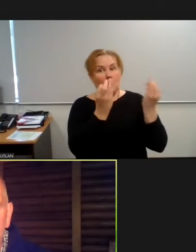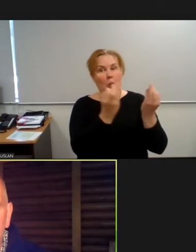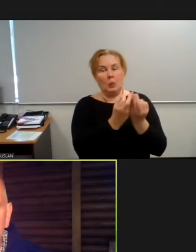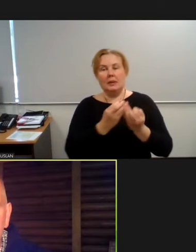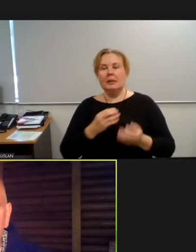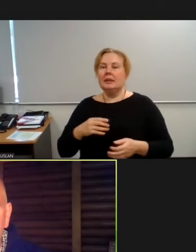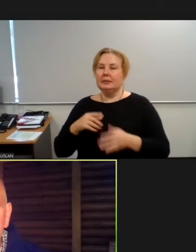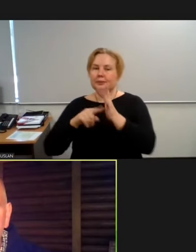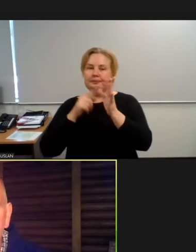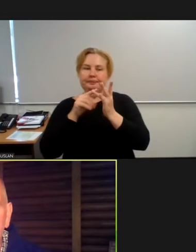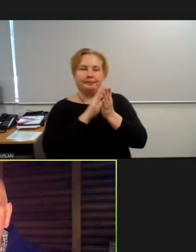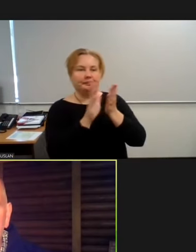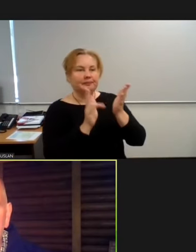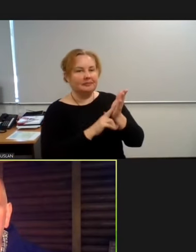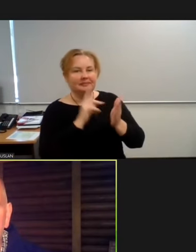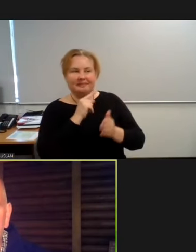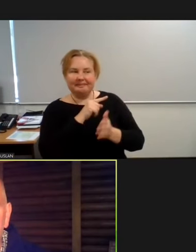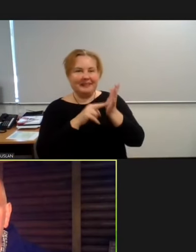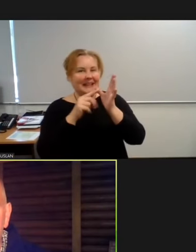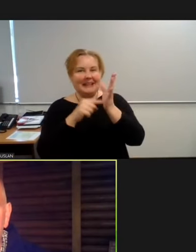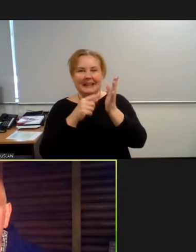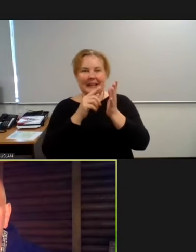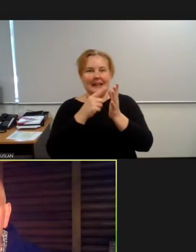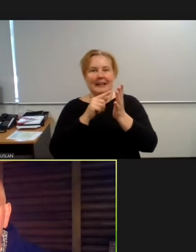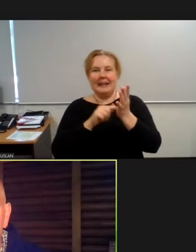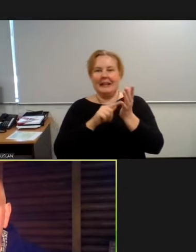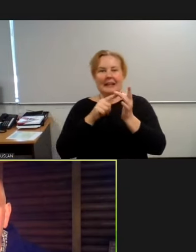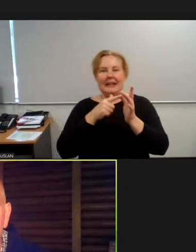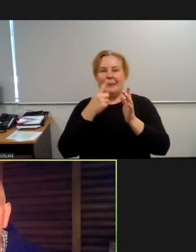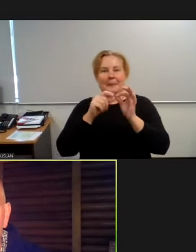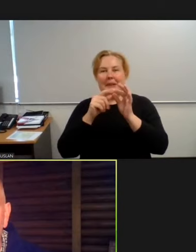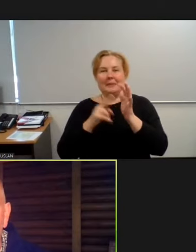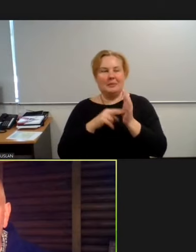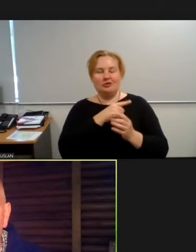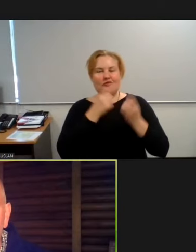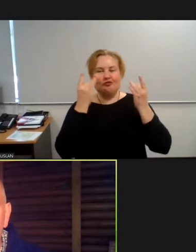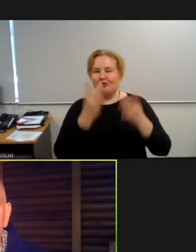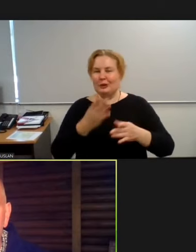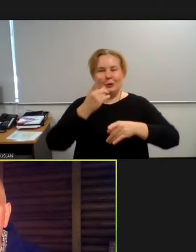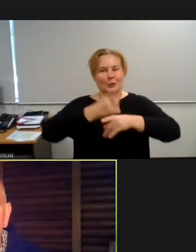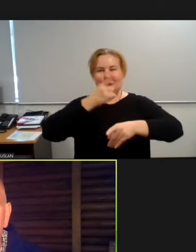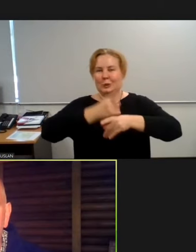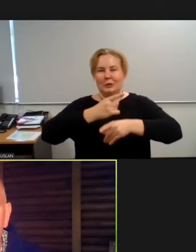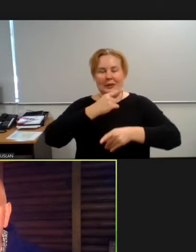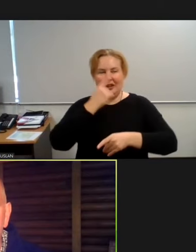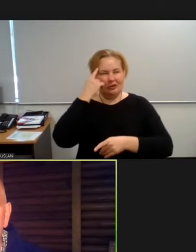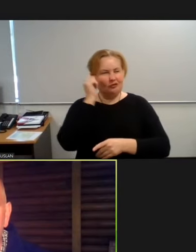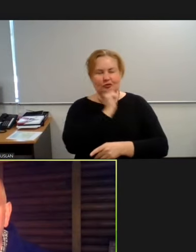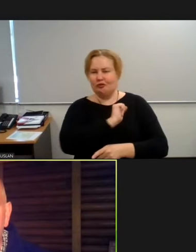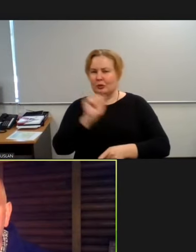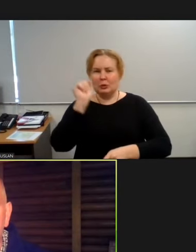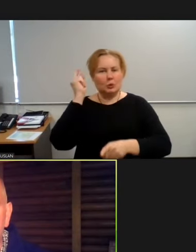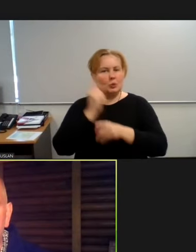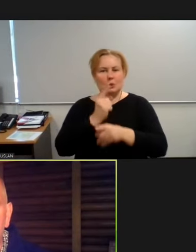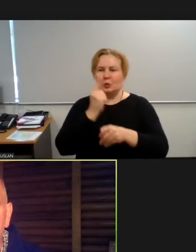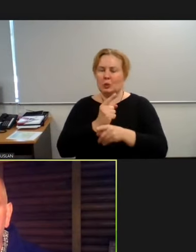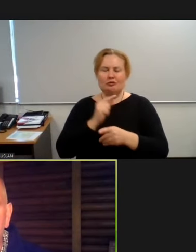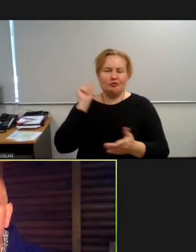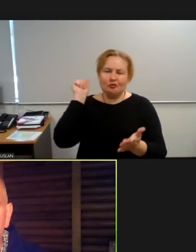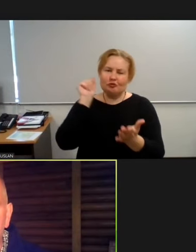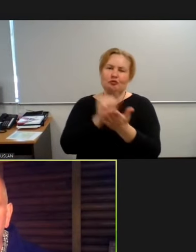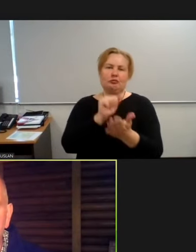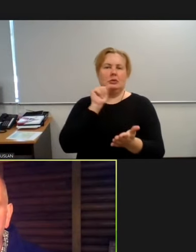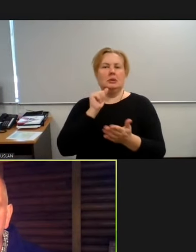actually stolen a lot of my thunder, because I think their overview was absolutely on the mark. And there's rather little